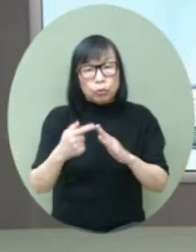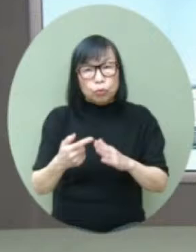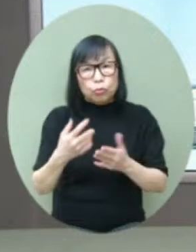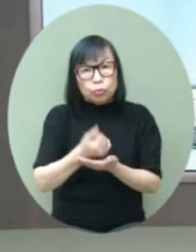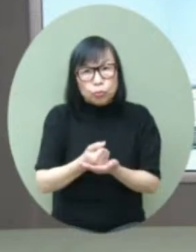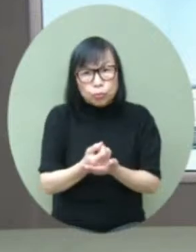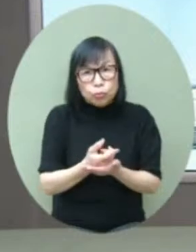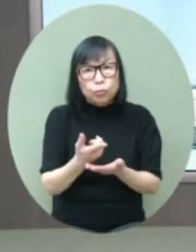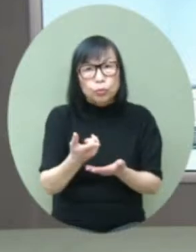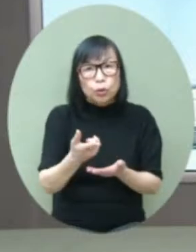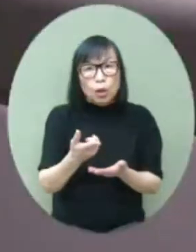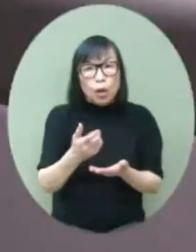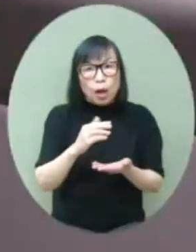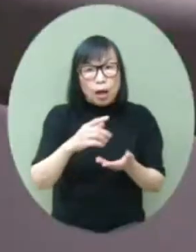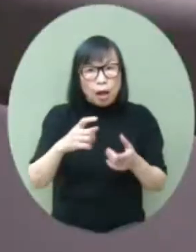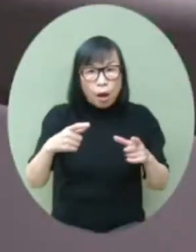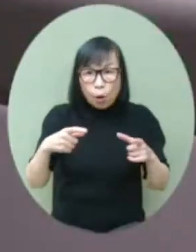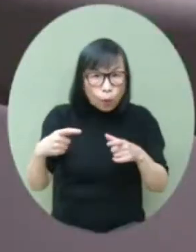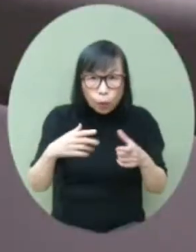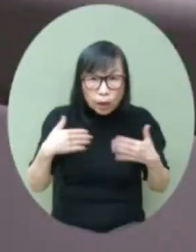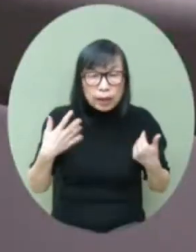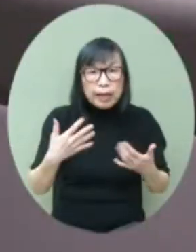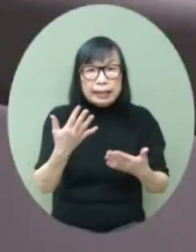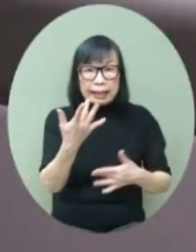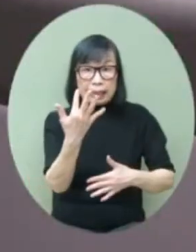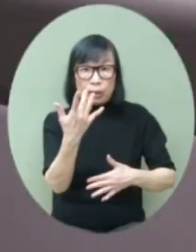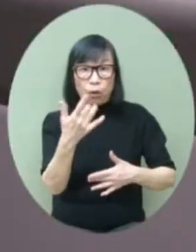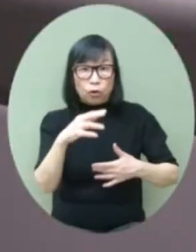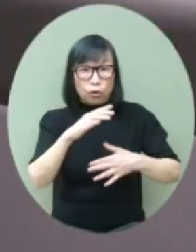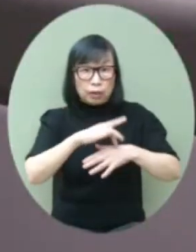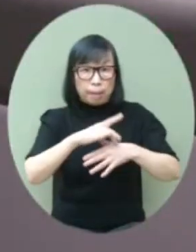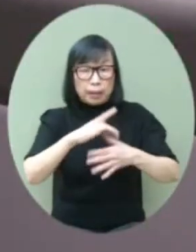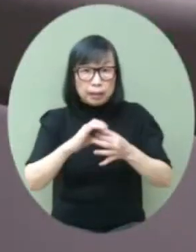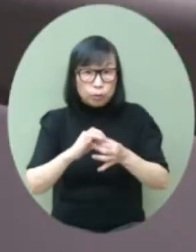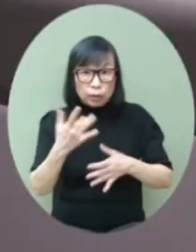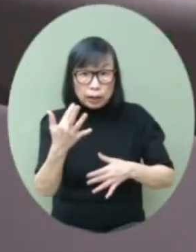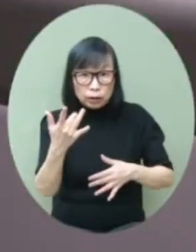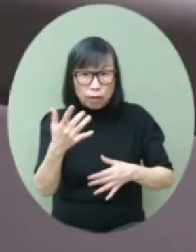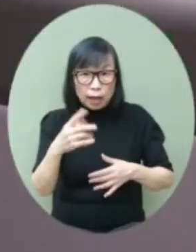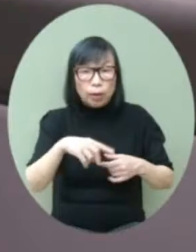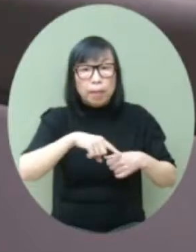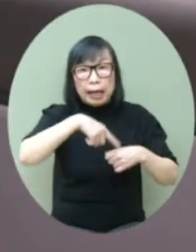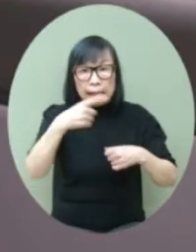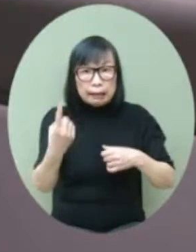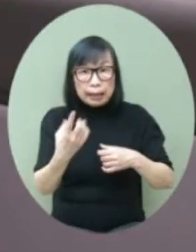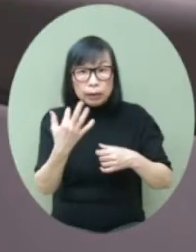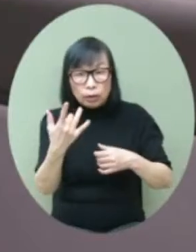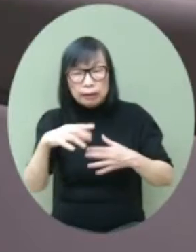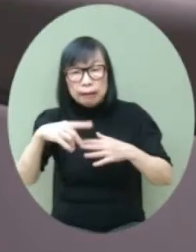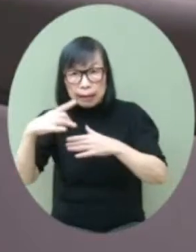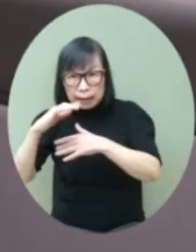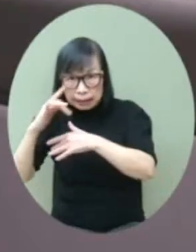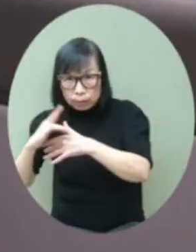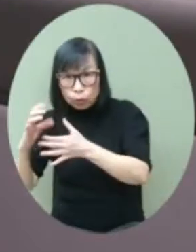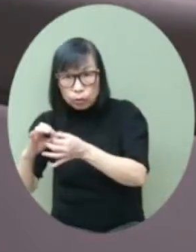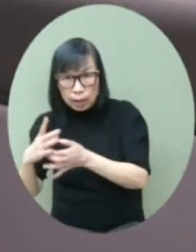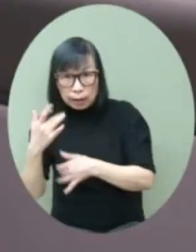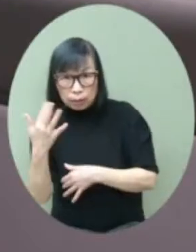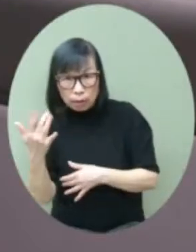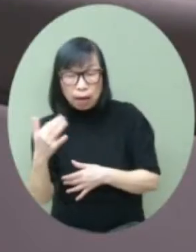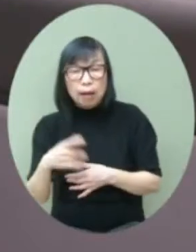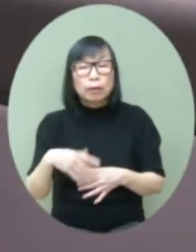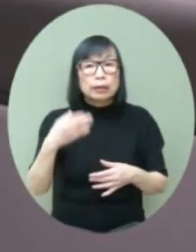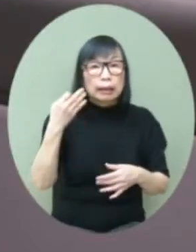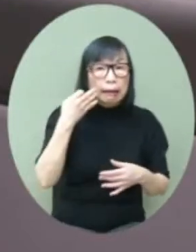the Department of Health, according to the estimate, how many close contacts have there been? How many second-tier